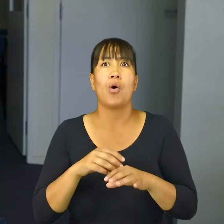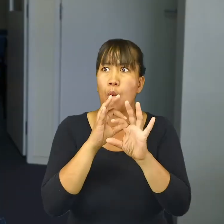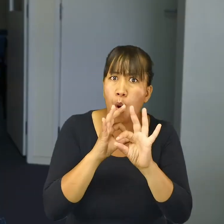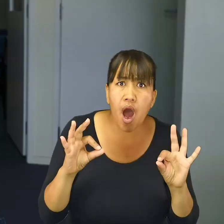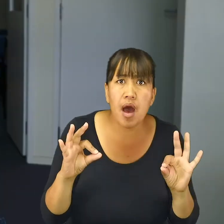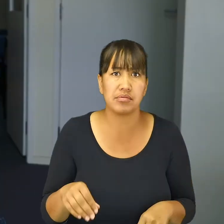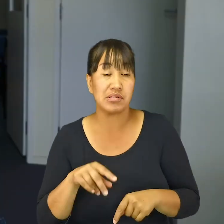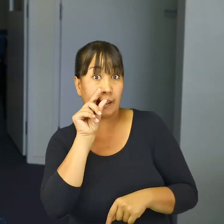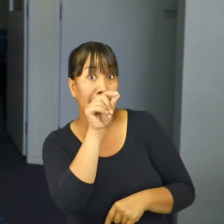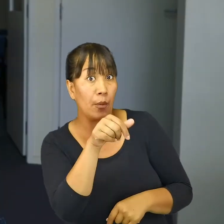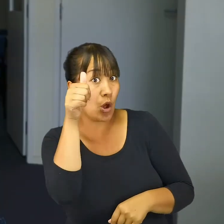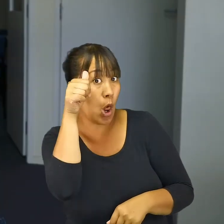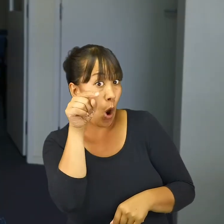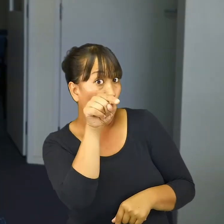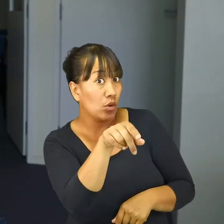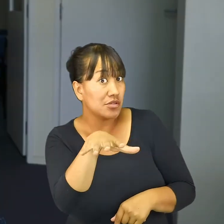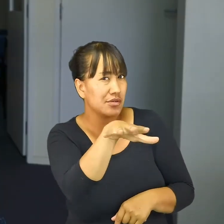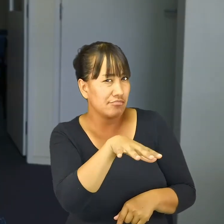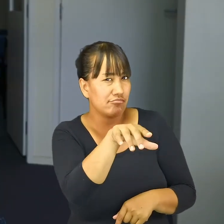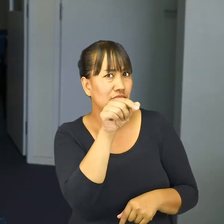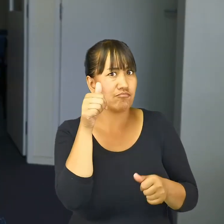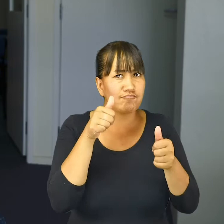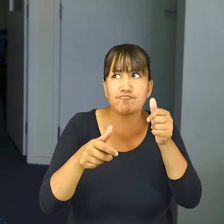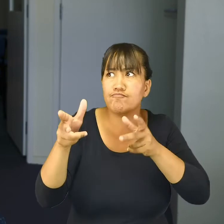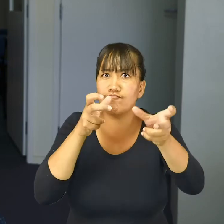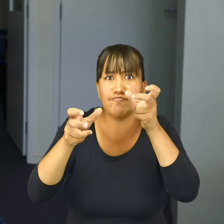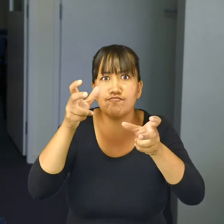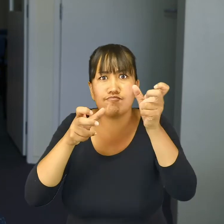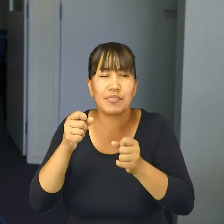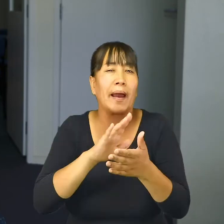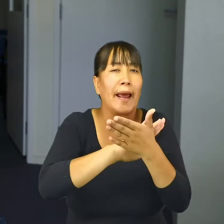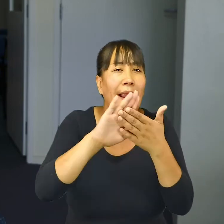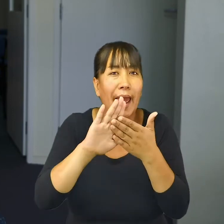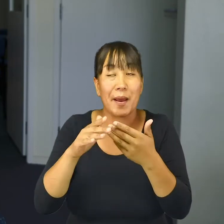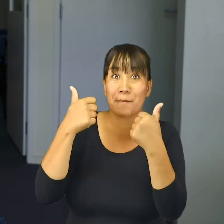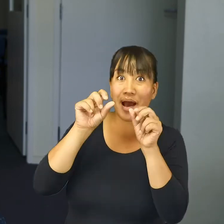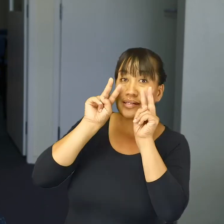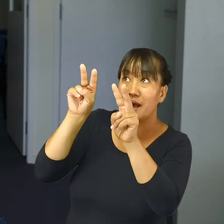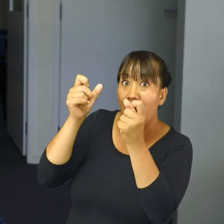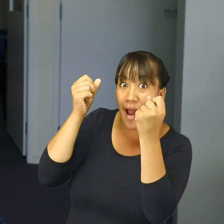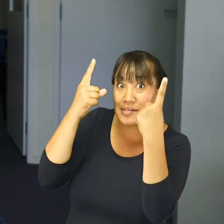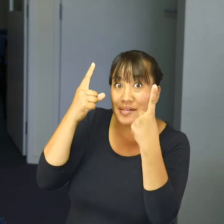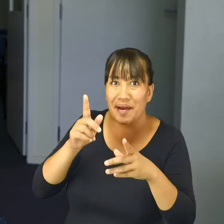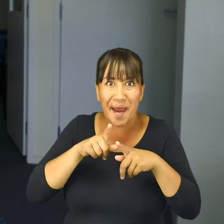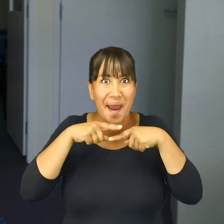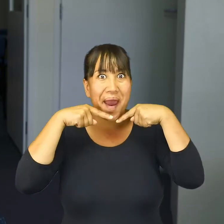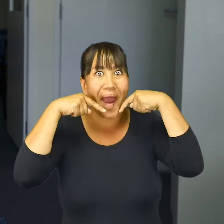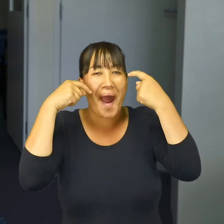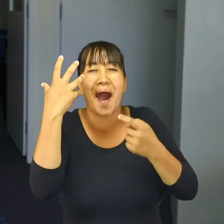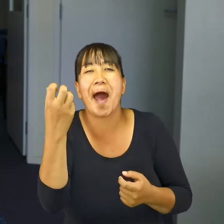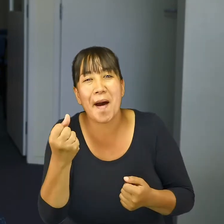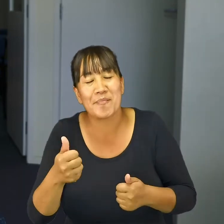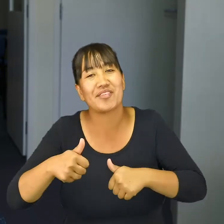that it's a bird that hears noise very clearly. And so there's a whole lot of wonderful learning, but I'm looking at their faces. I'm looking